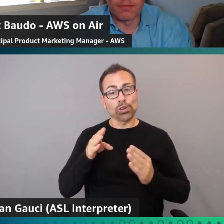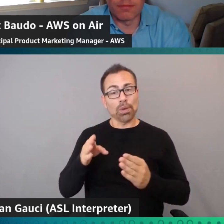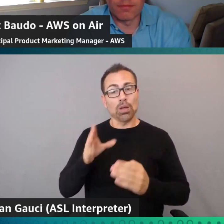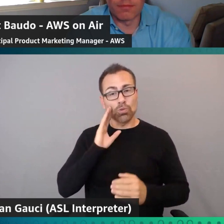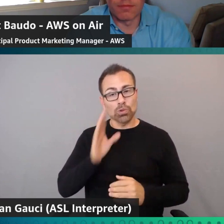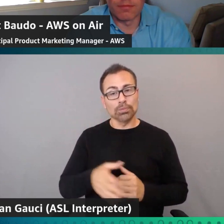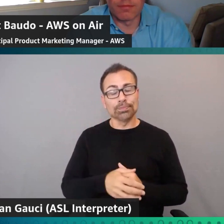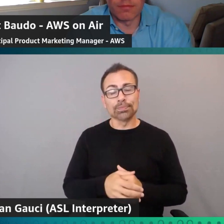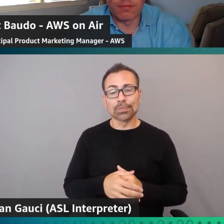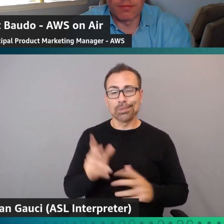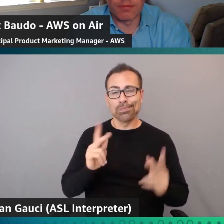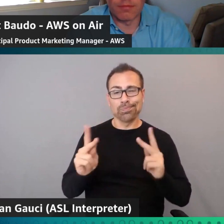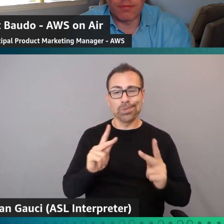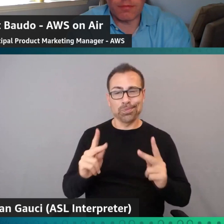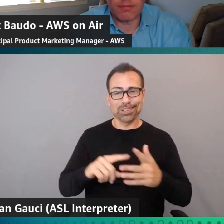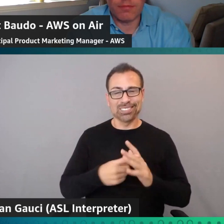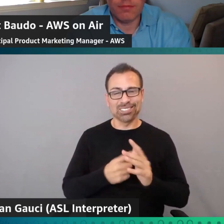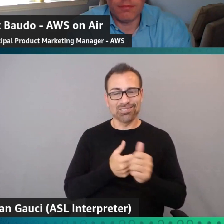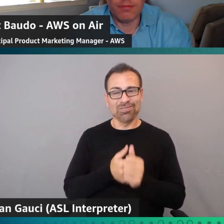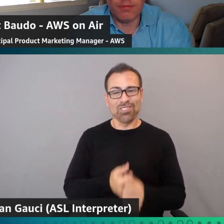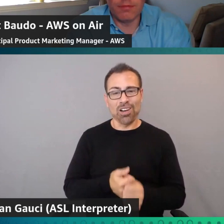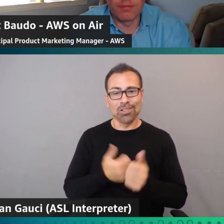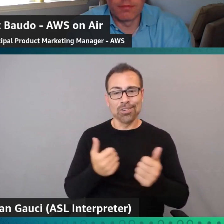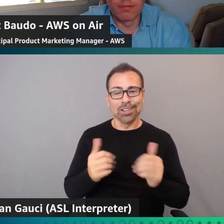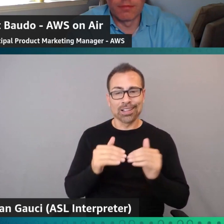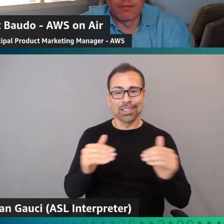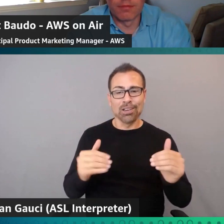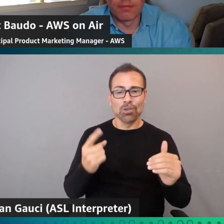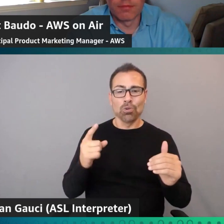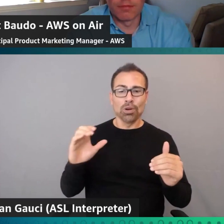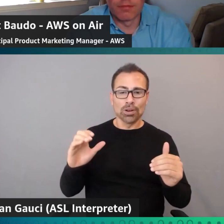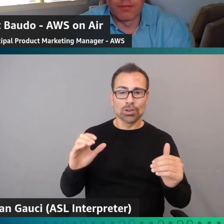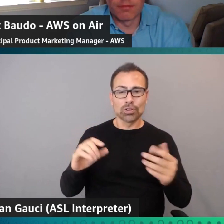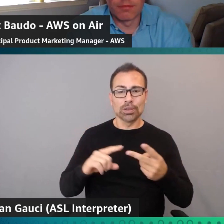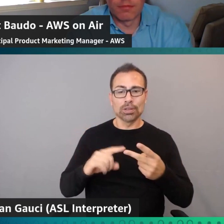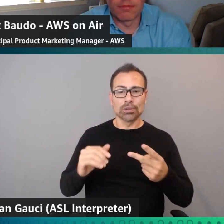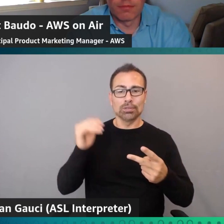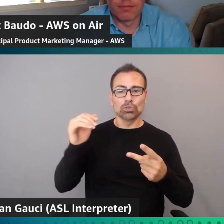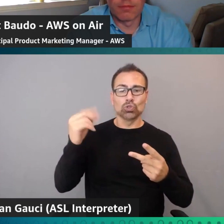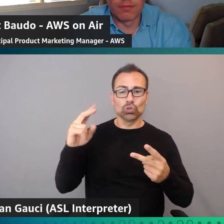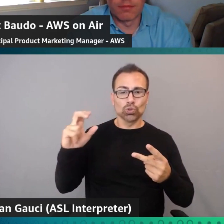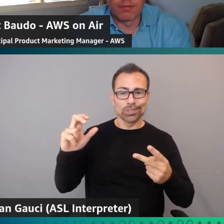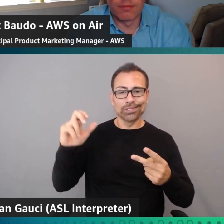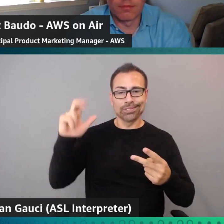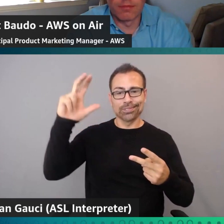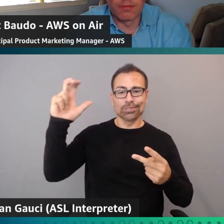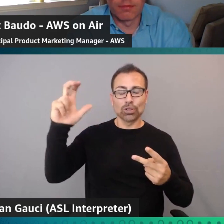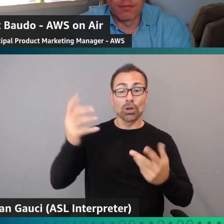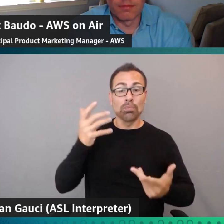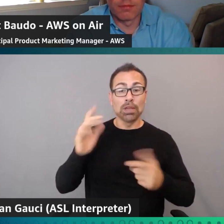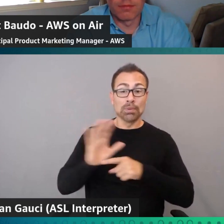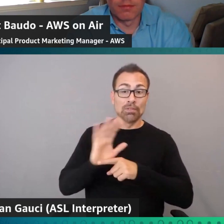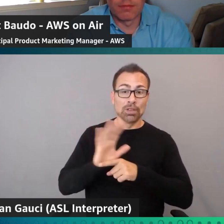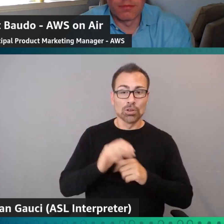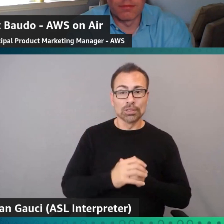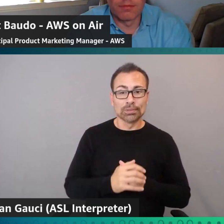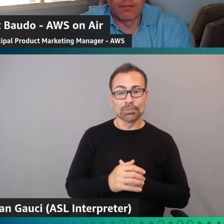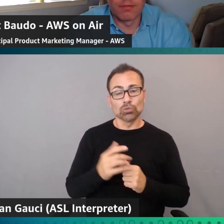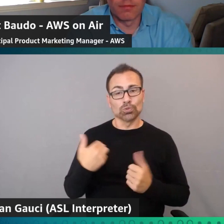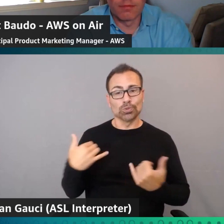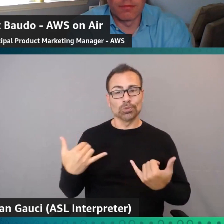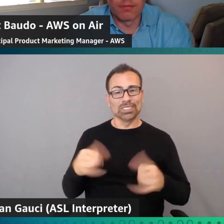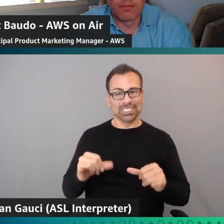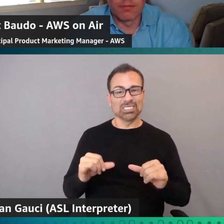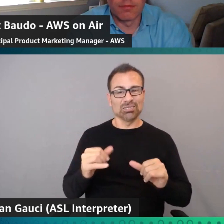And people can start to follow like, level 100, 200, 300, maybe videos, we are still in process of trying to develop